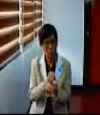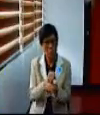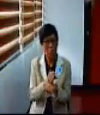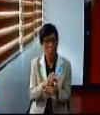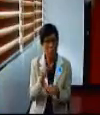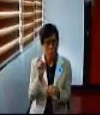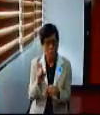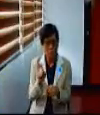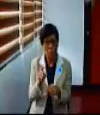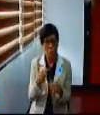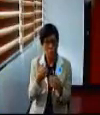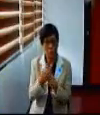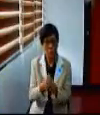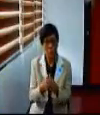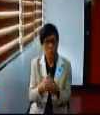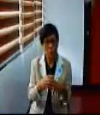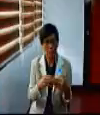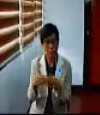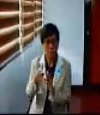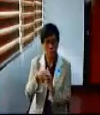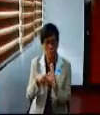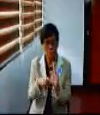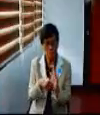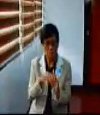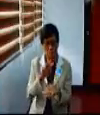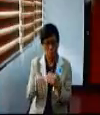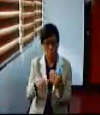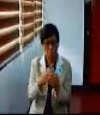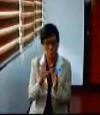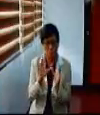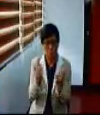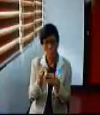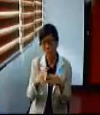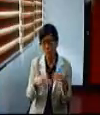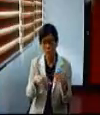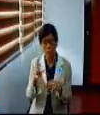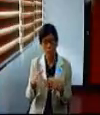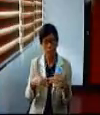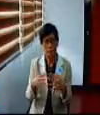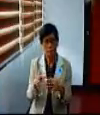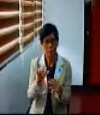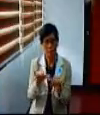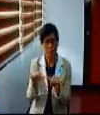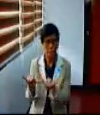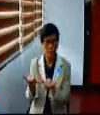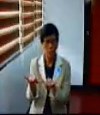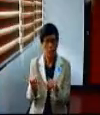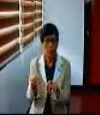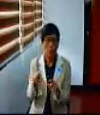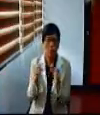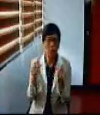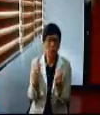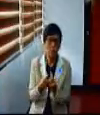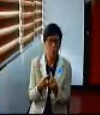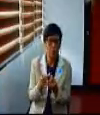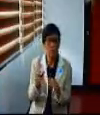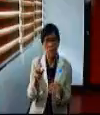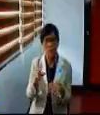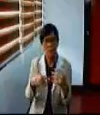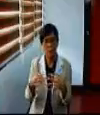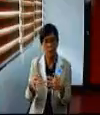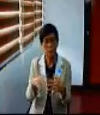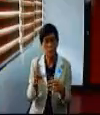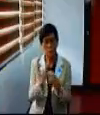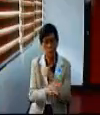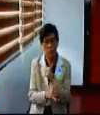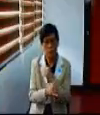principles. All companies, regardless of size, regardless of sector, and regardless of country of operation, have to